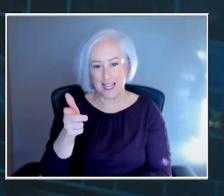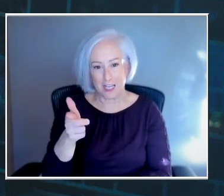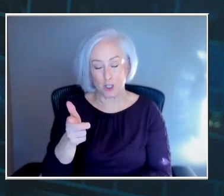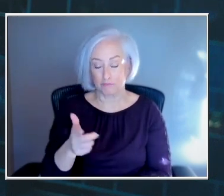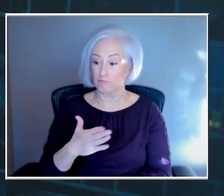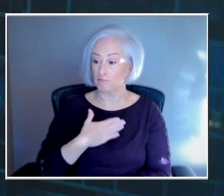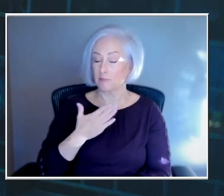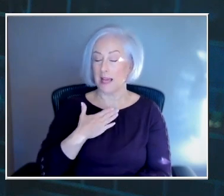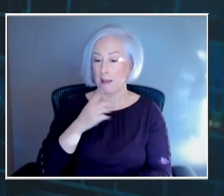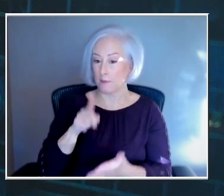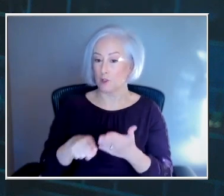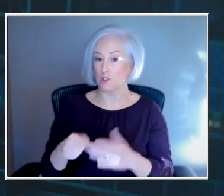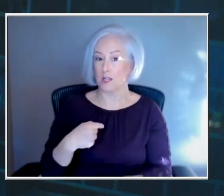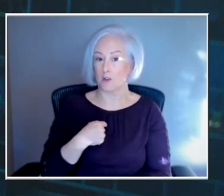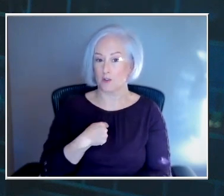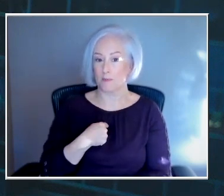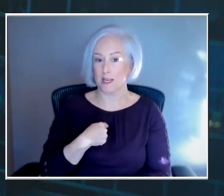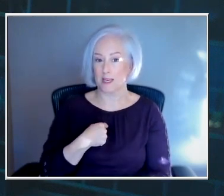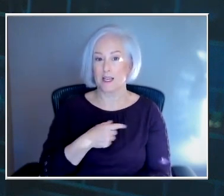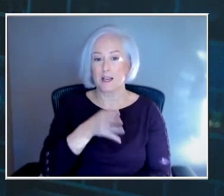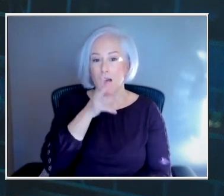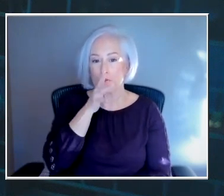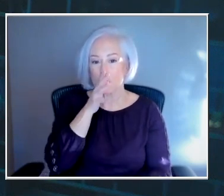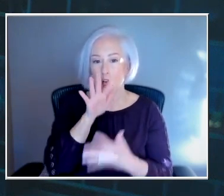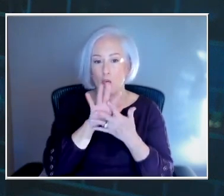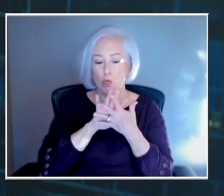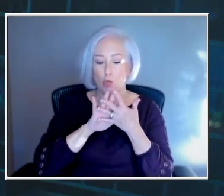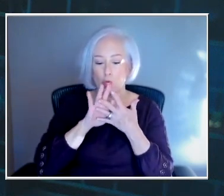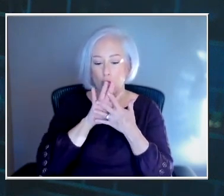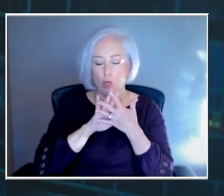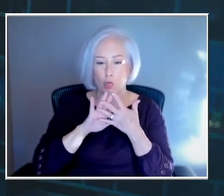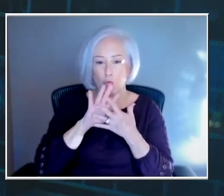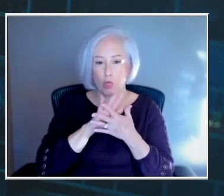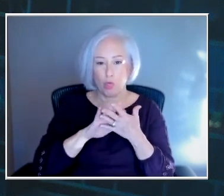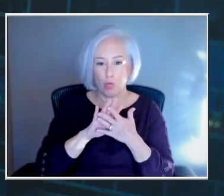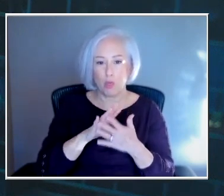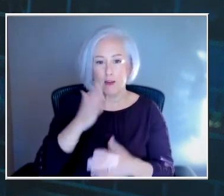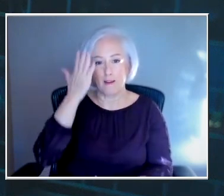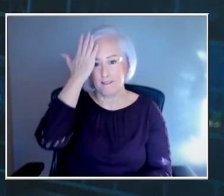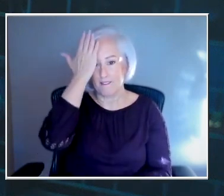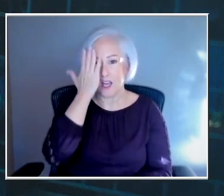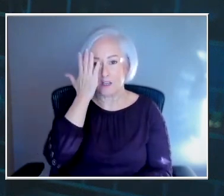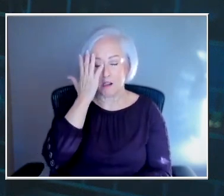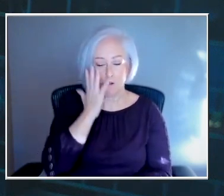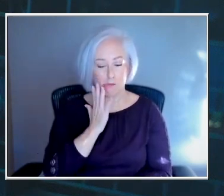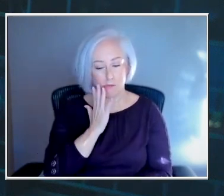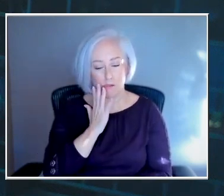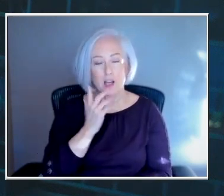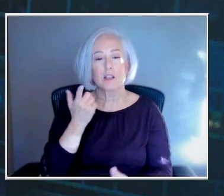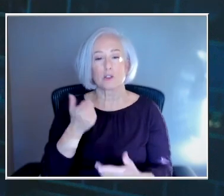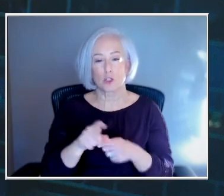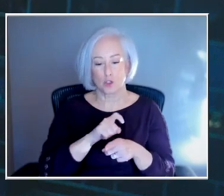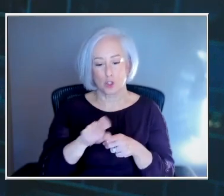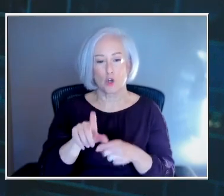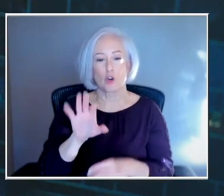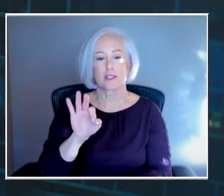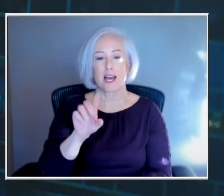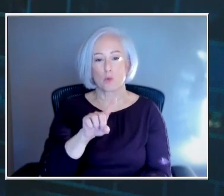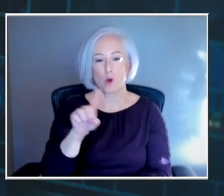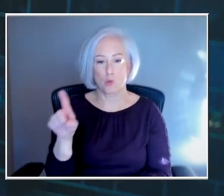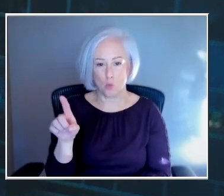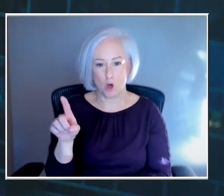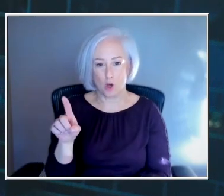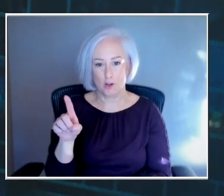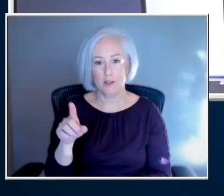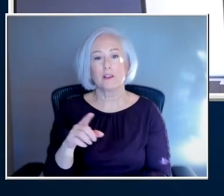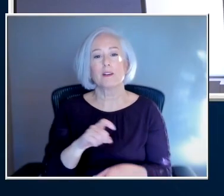was slurring my words. I had a facial droop, so she called 911 and then called the stroke team in the